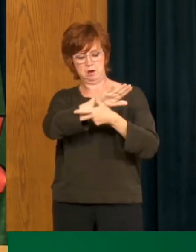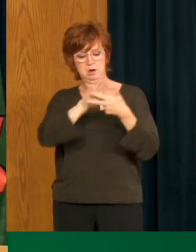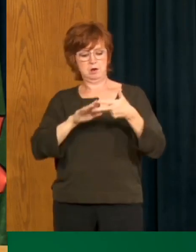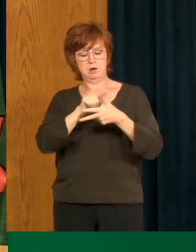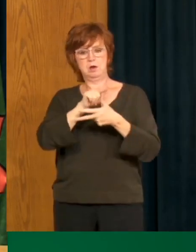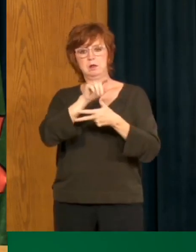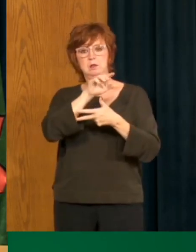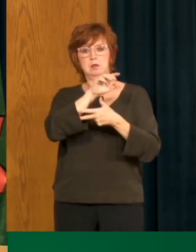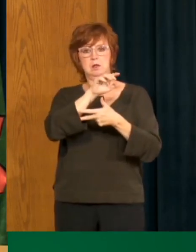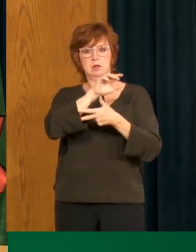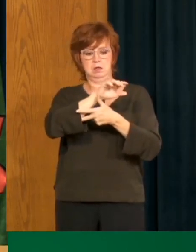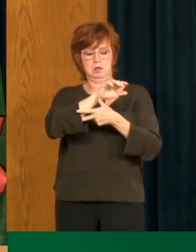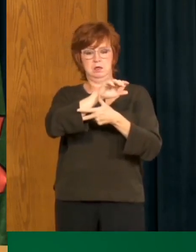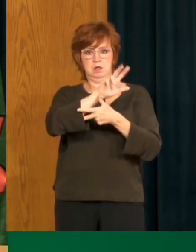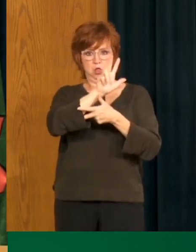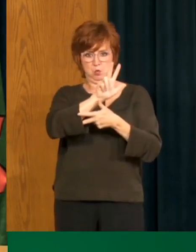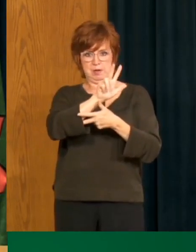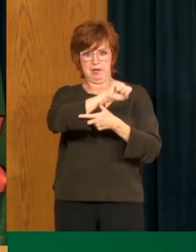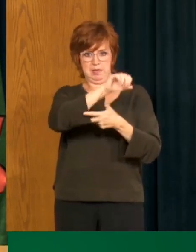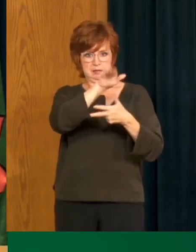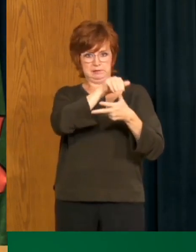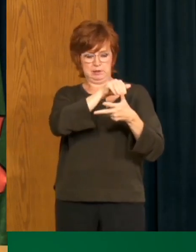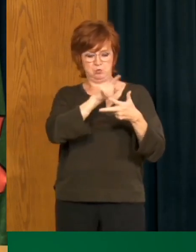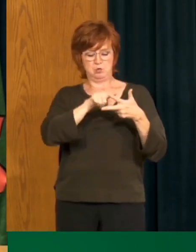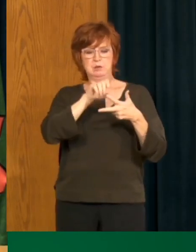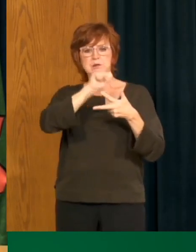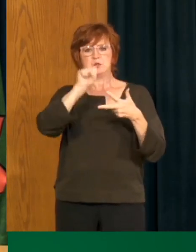in Saskatoon and 1 in Regina region.